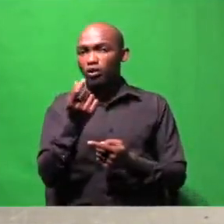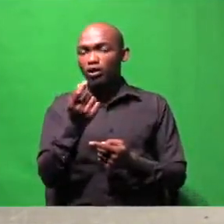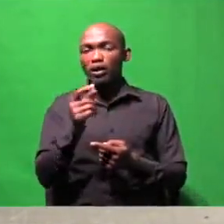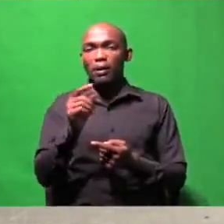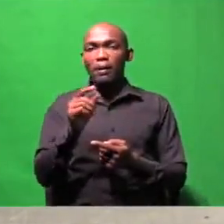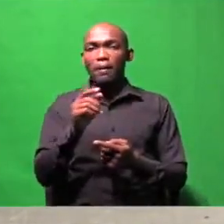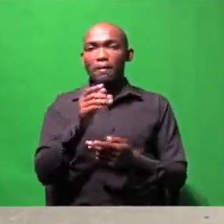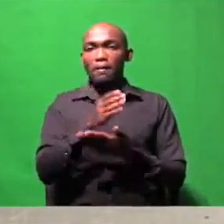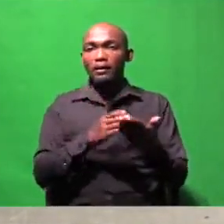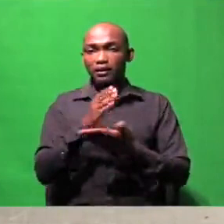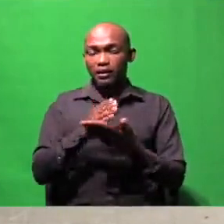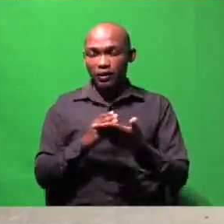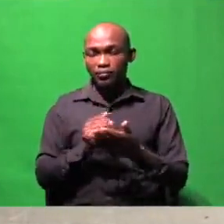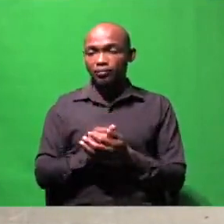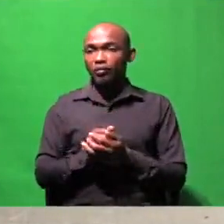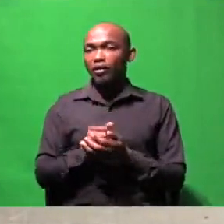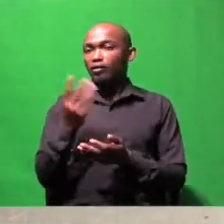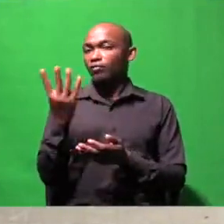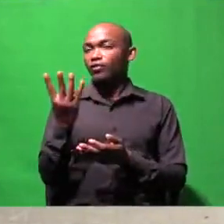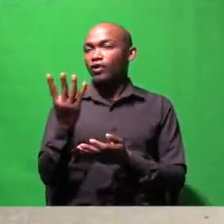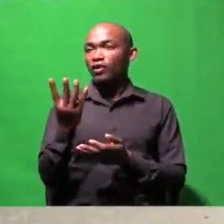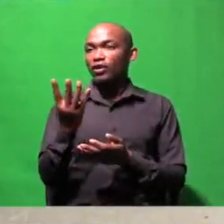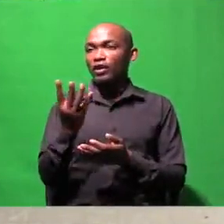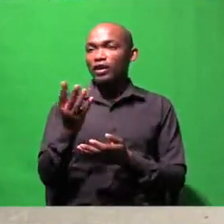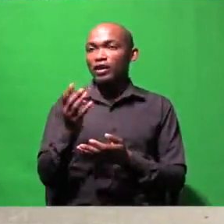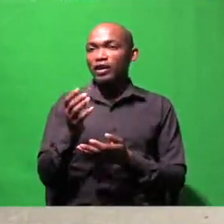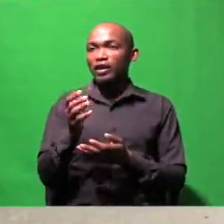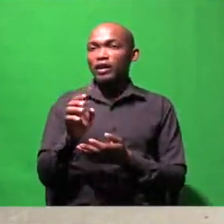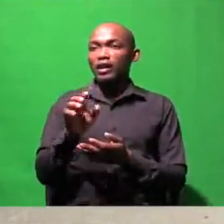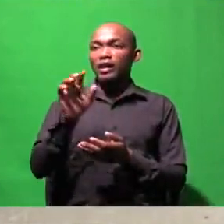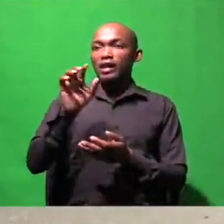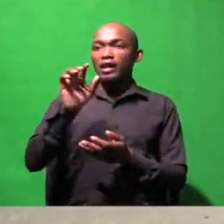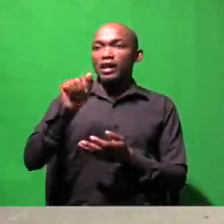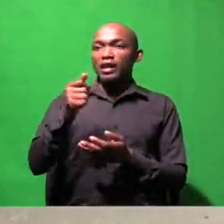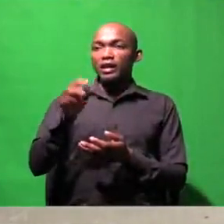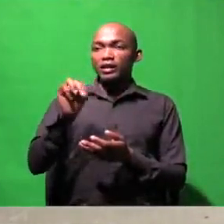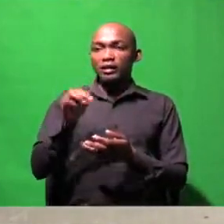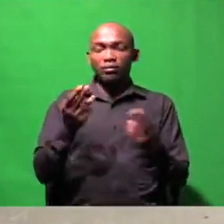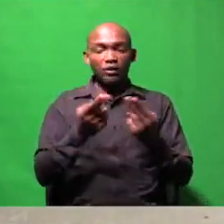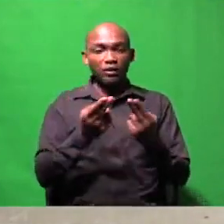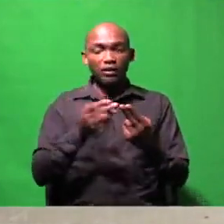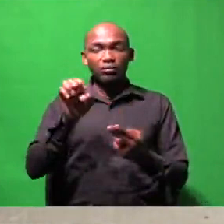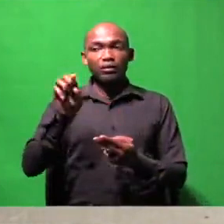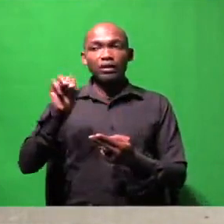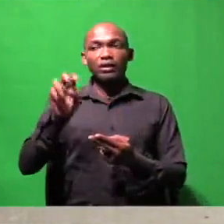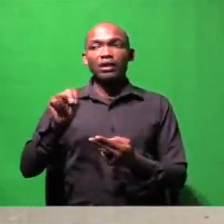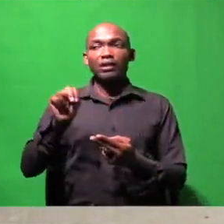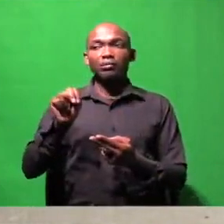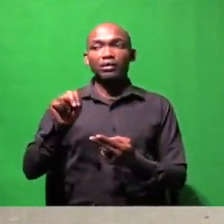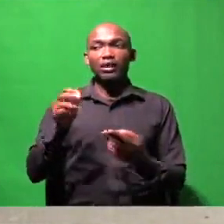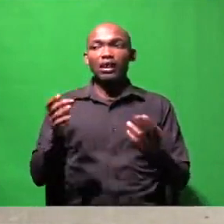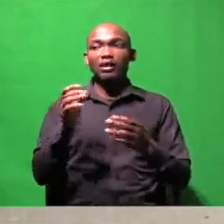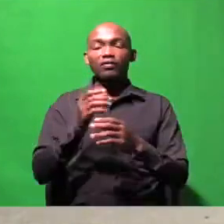small similarities. Atom of same element may have different masses. Also, this one also is not a